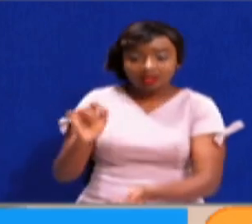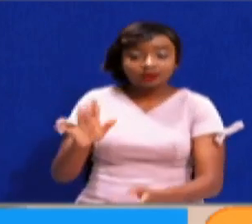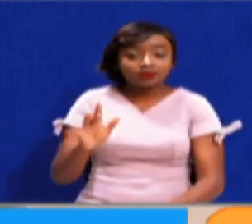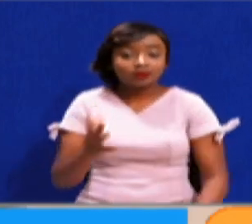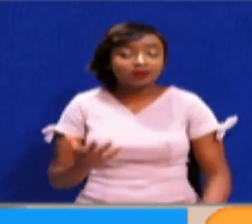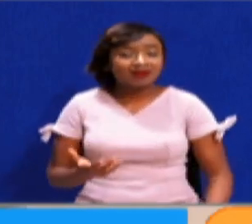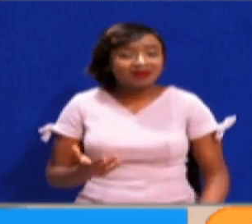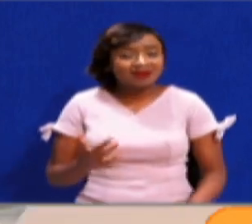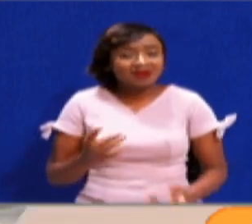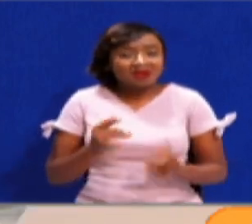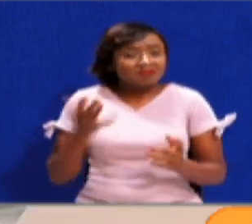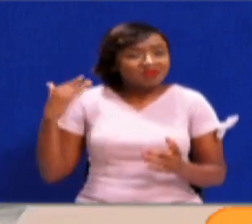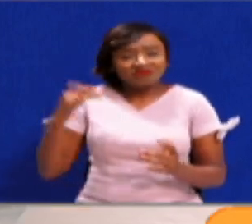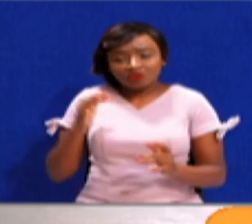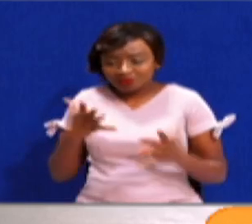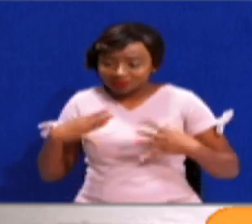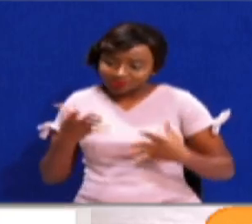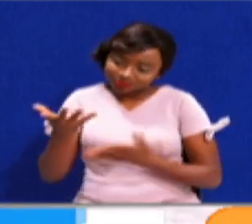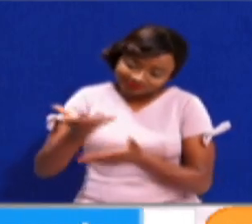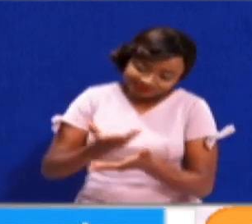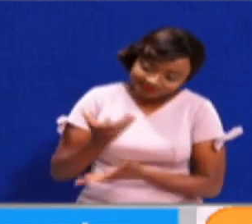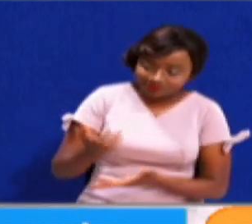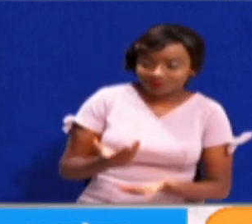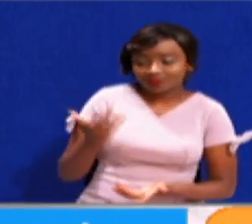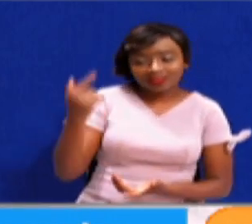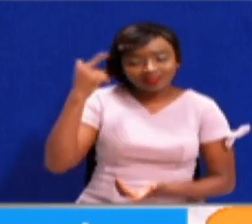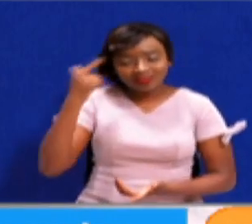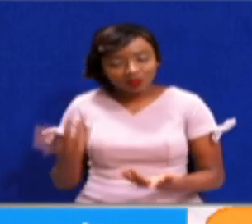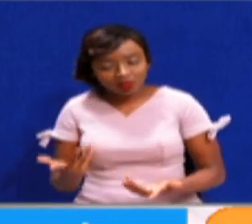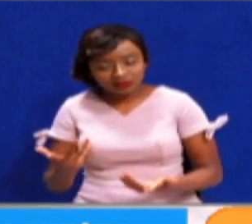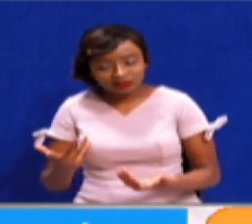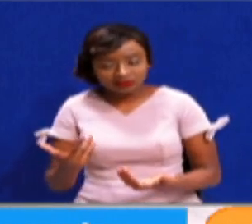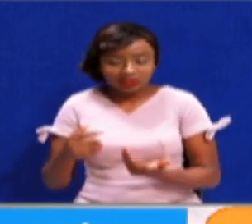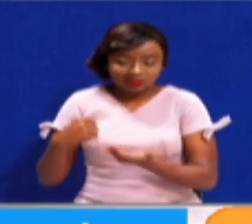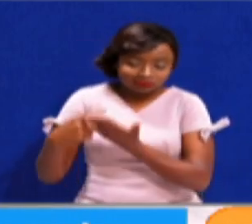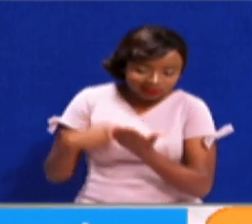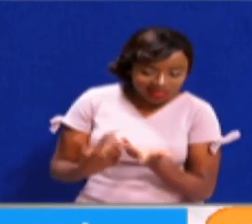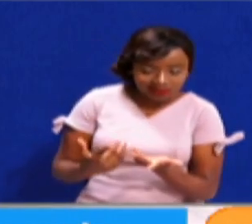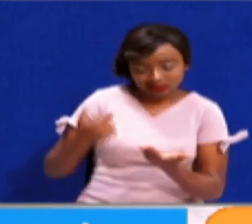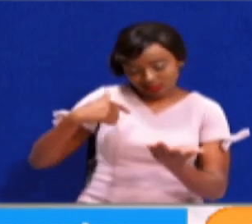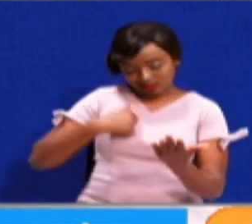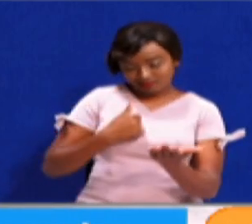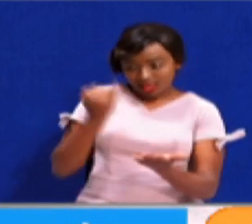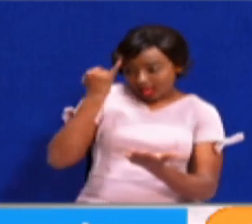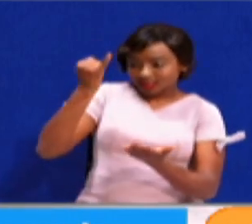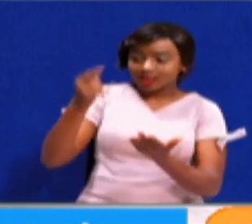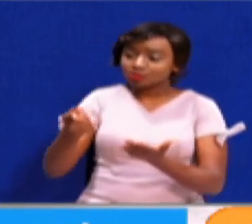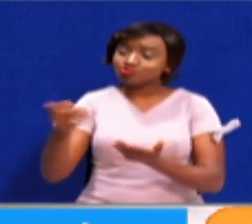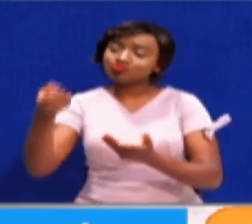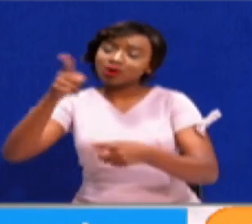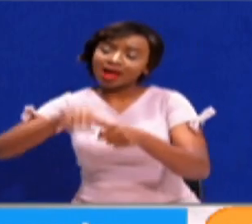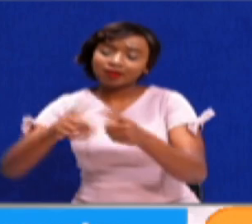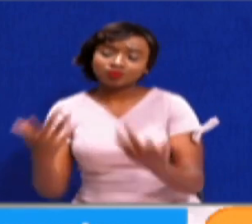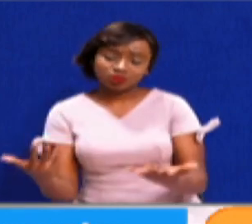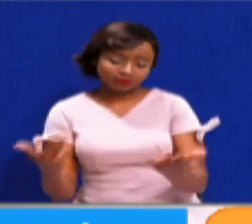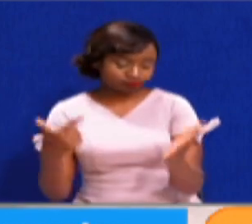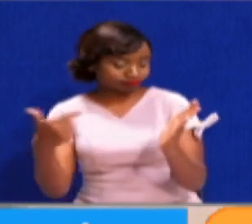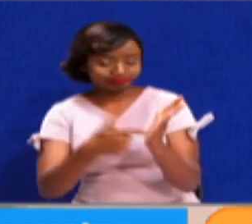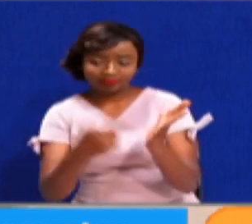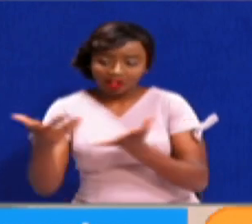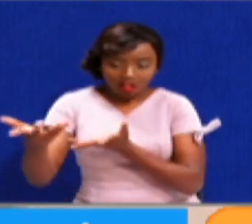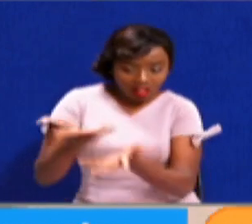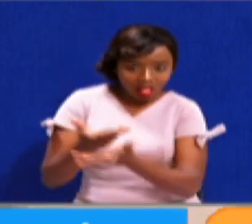reaching across the aisle and, you know, just talking to the other people and saying, hey, this is what we are proposing. And, you know, give and take, and somehow at the end